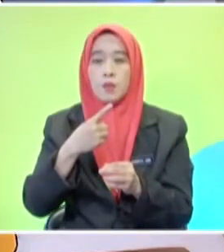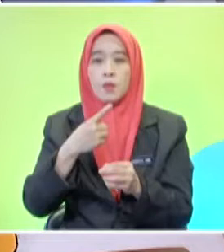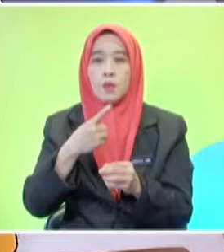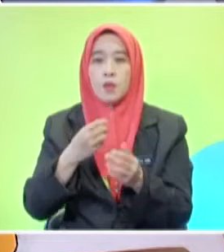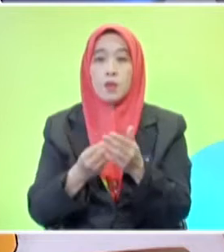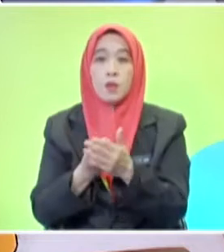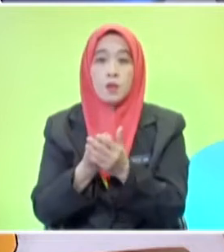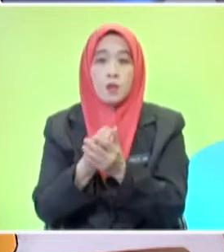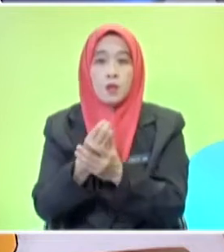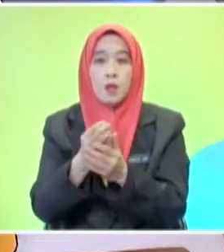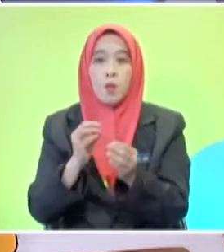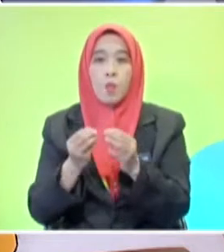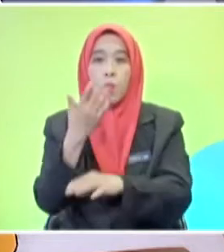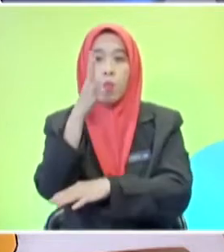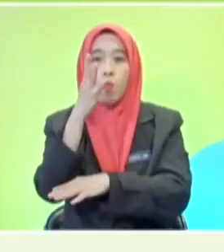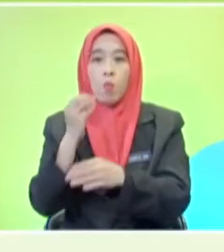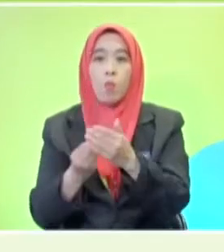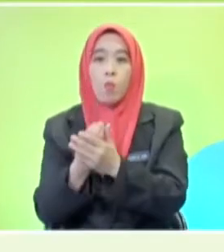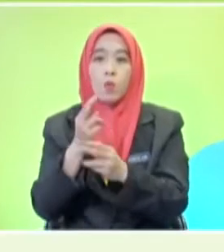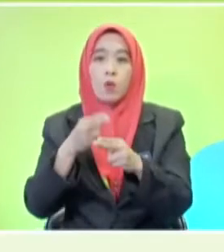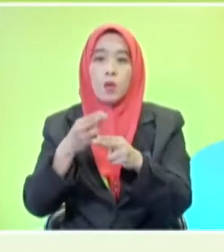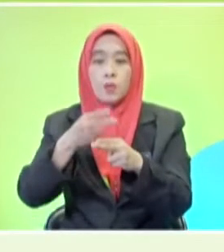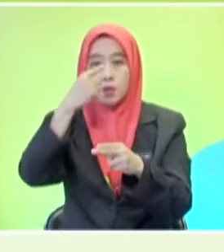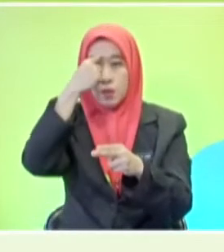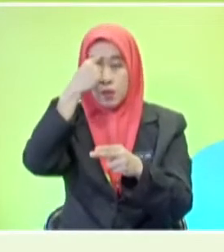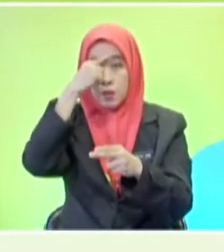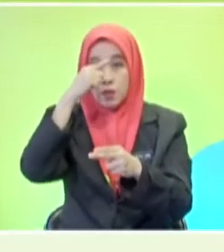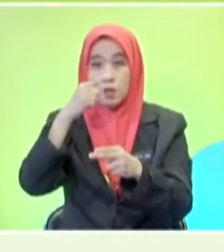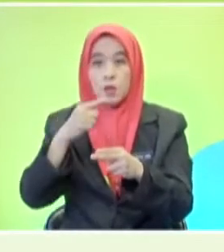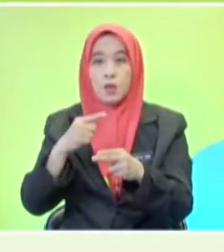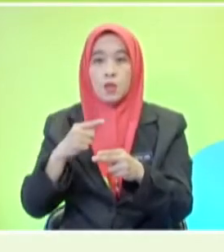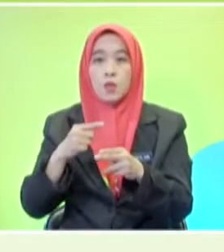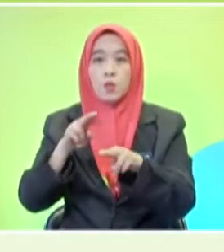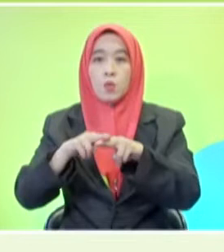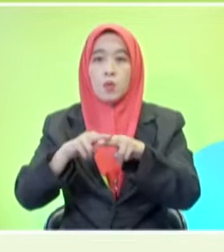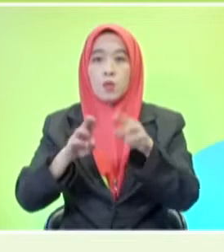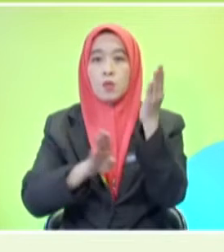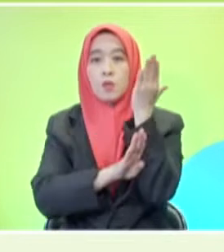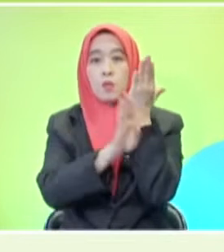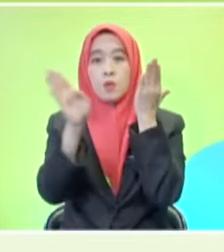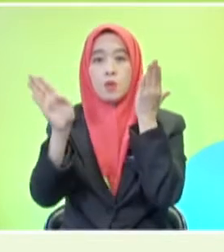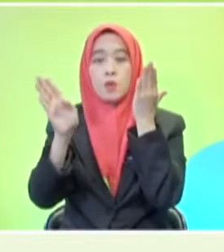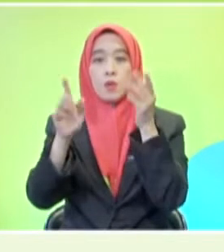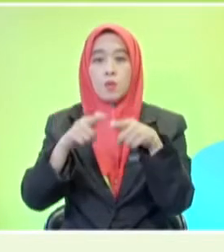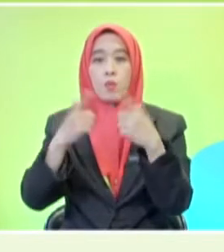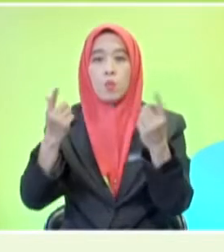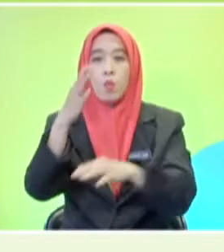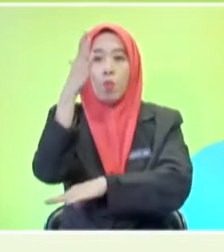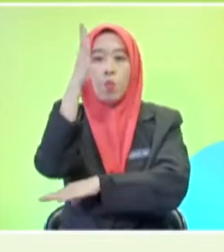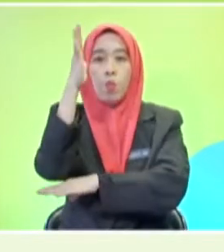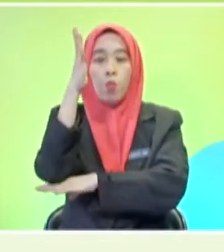it attaches itself to the branch of another tree. Okay, and its roots